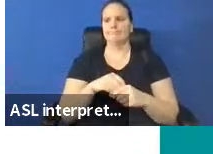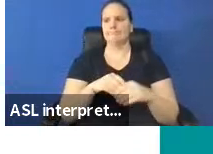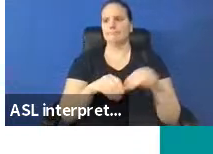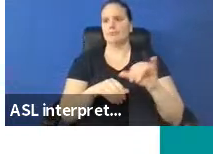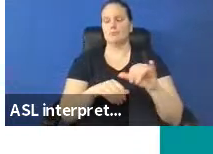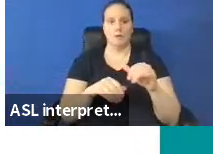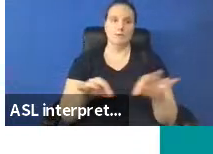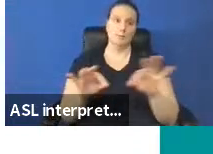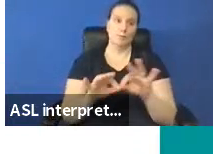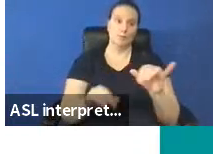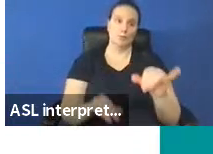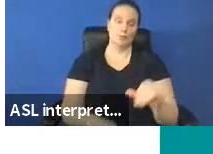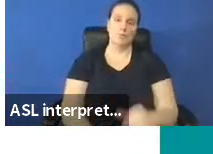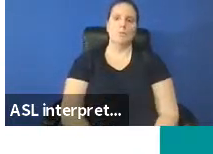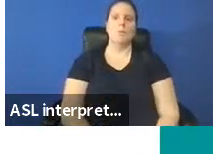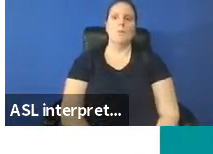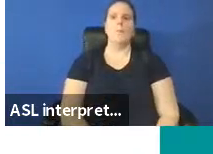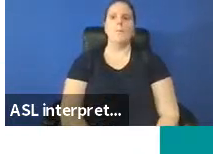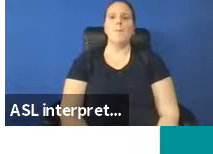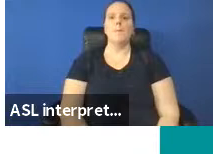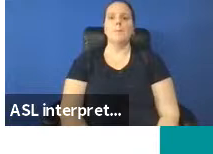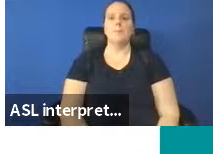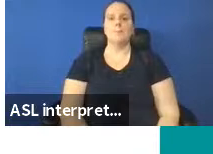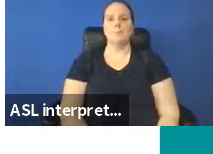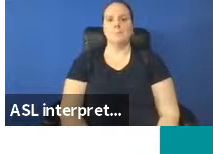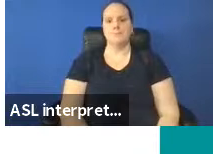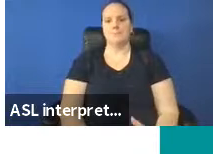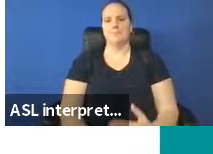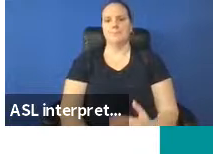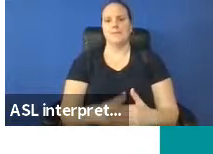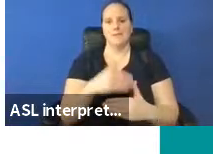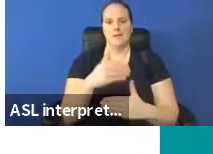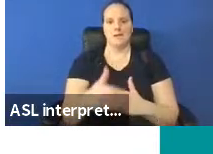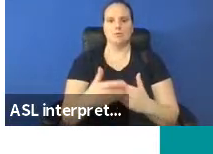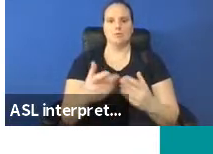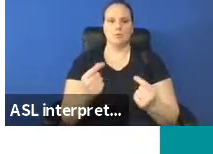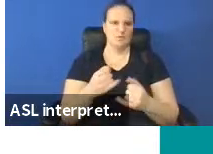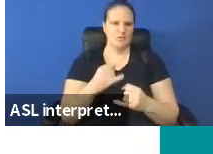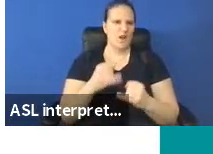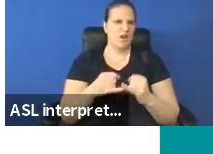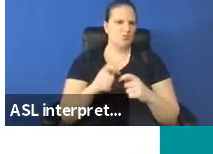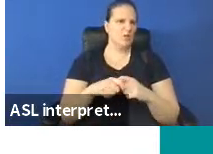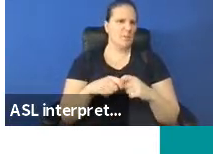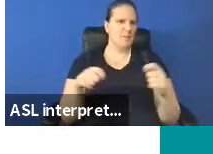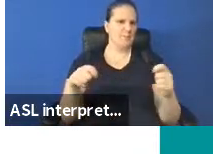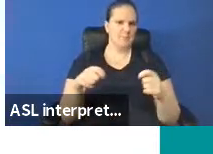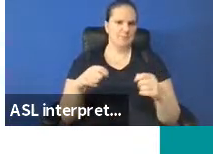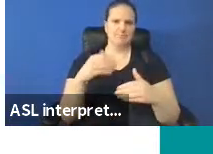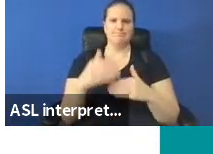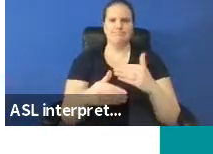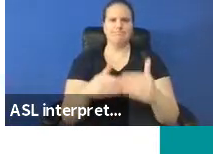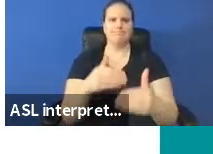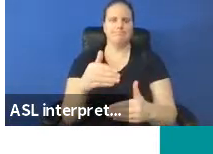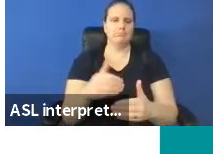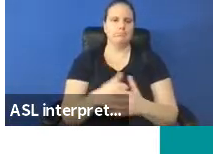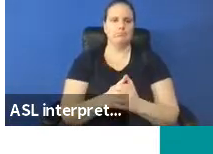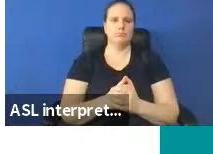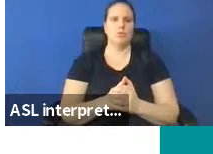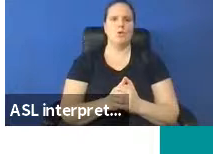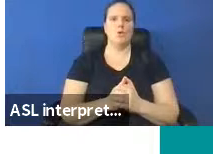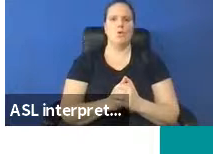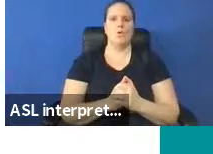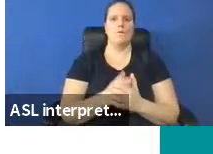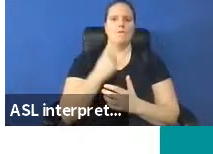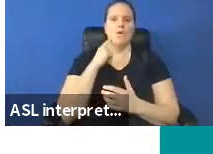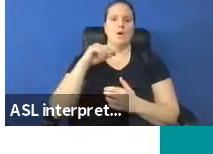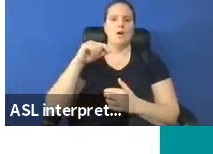important. So the next steps, just some sort of final wrap-up steps for the